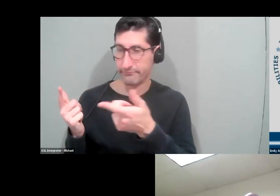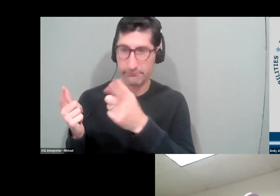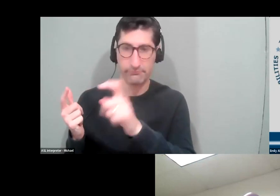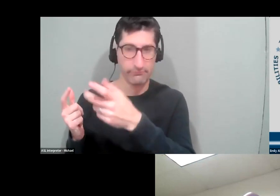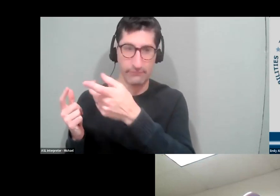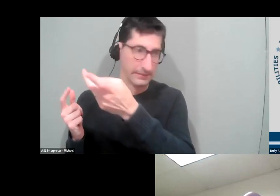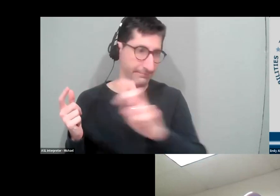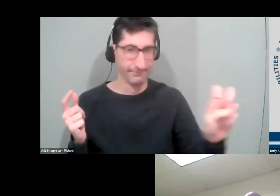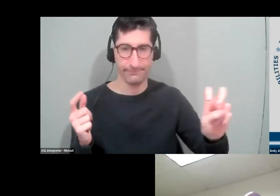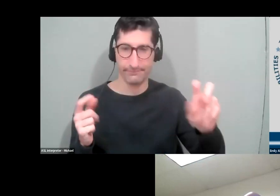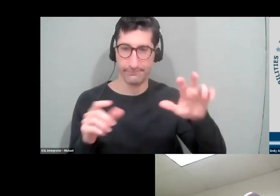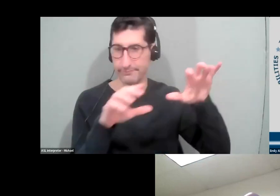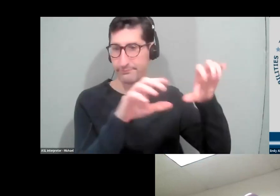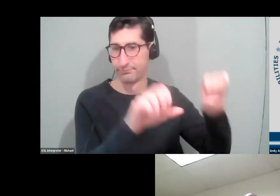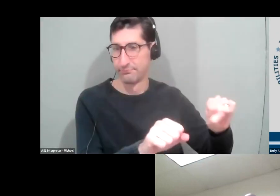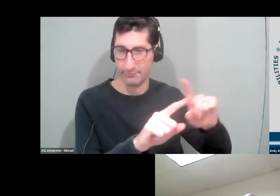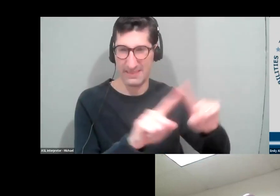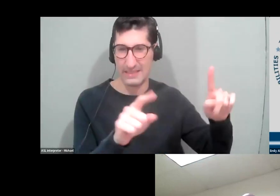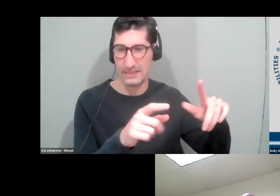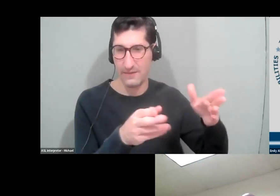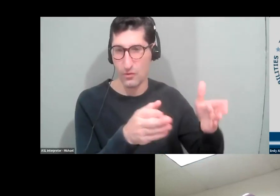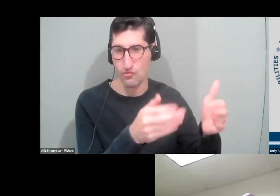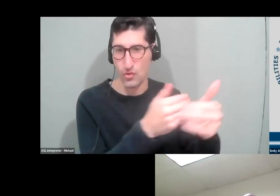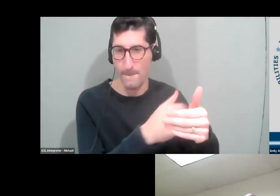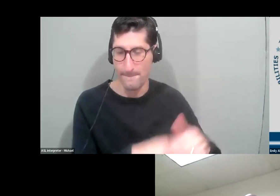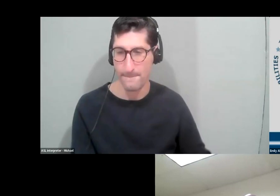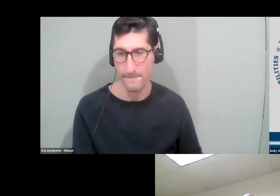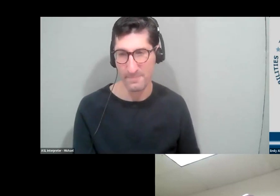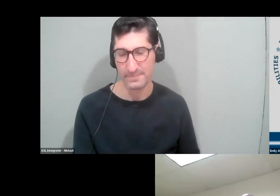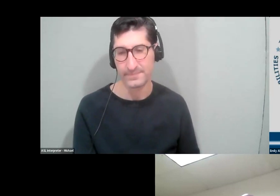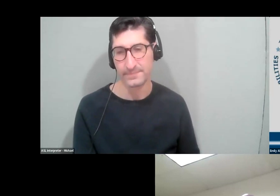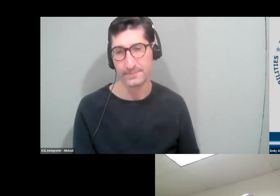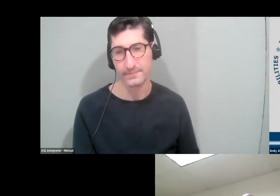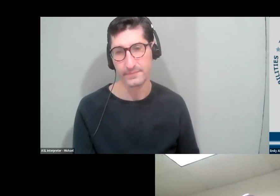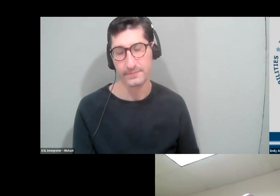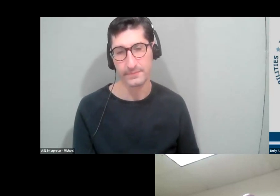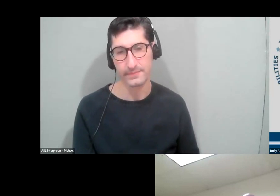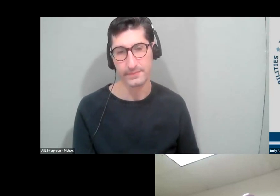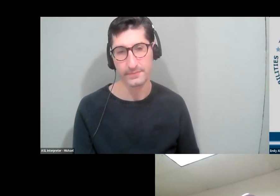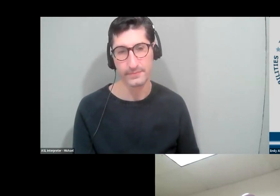if the one that they generally use is not accessible.